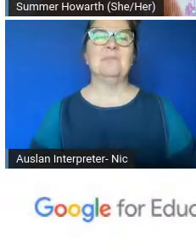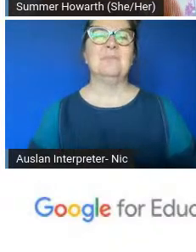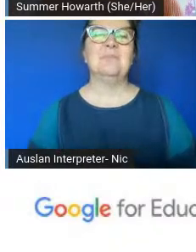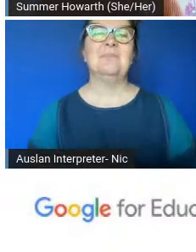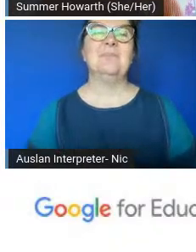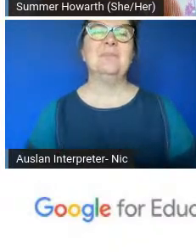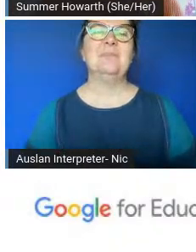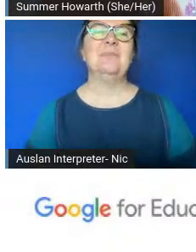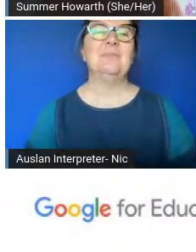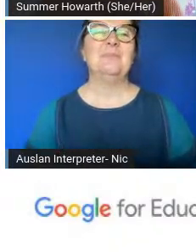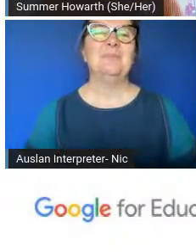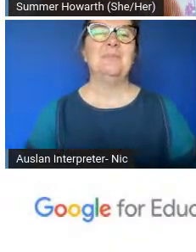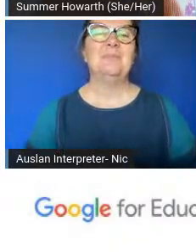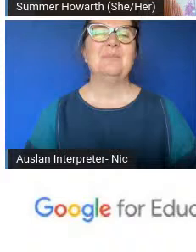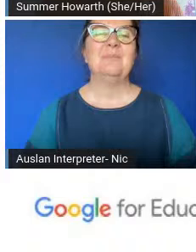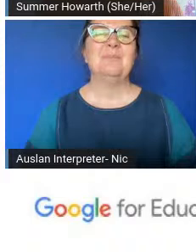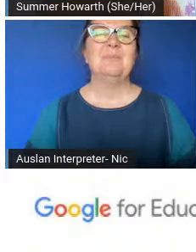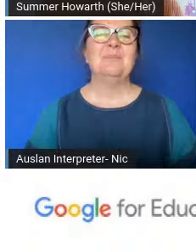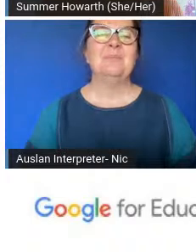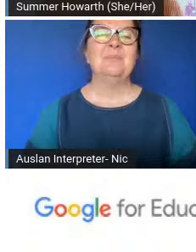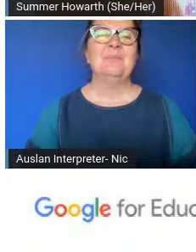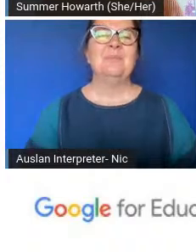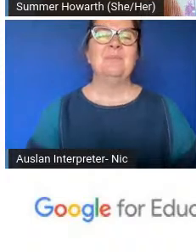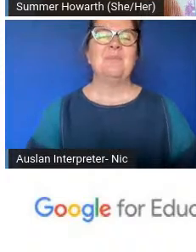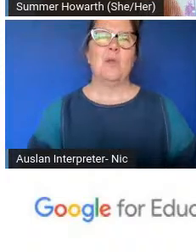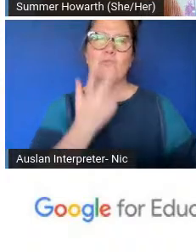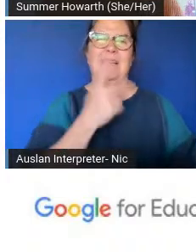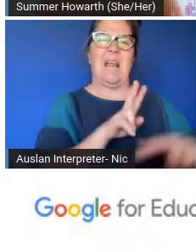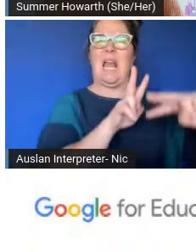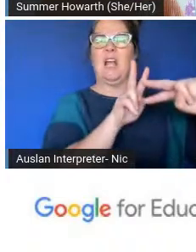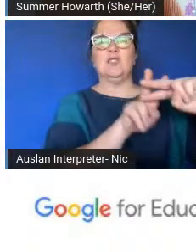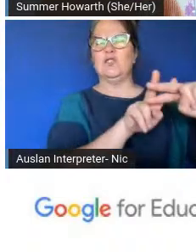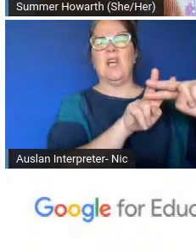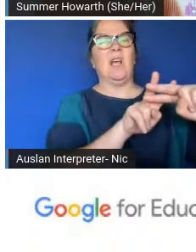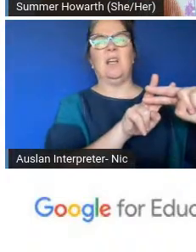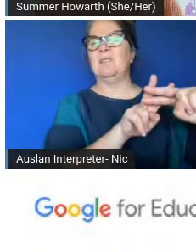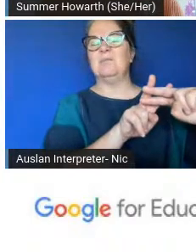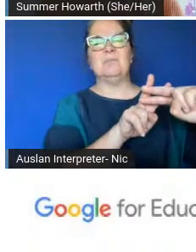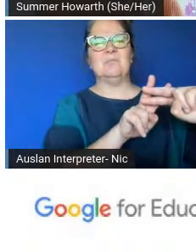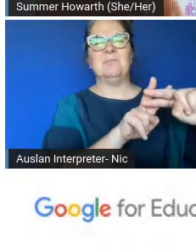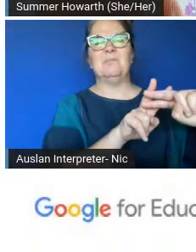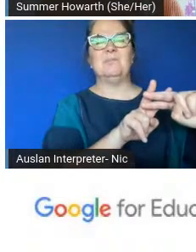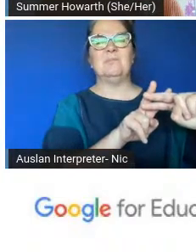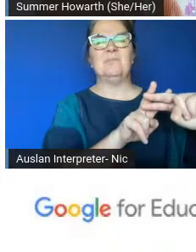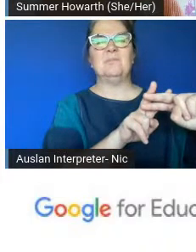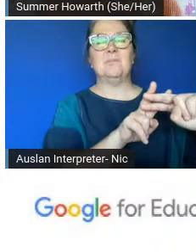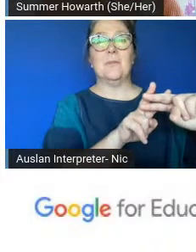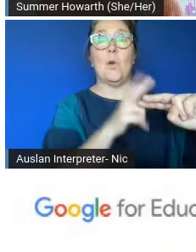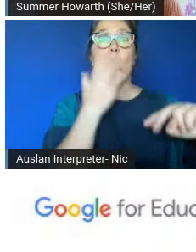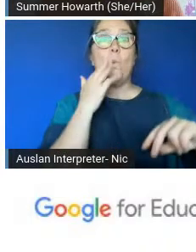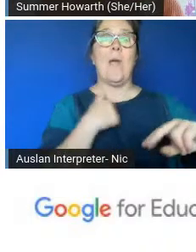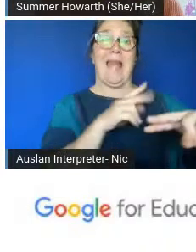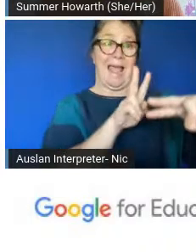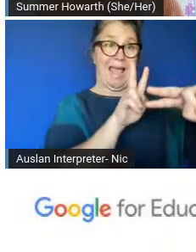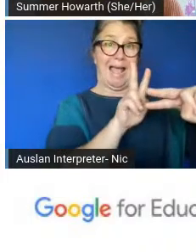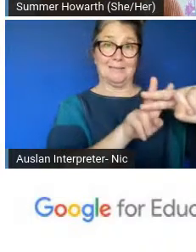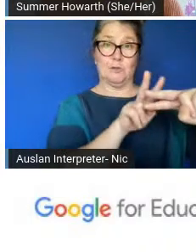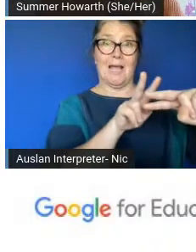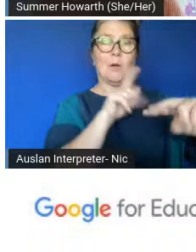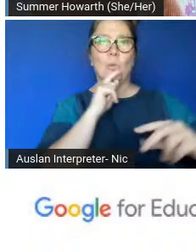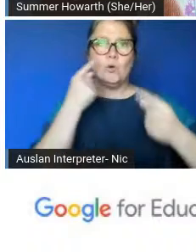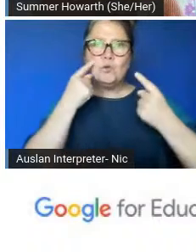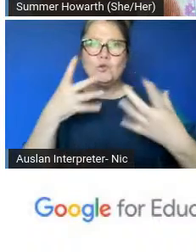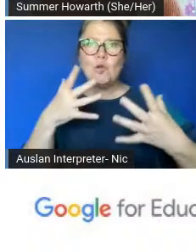like that, and I was to say hashtag, and what that does is as soon as I click hashtag, it brings up my comment